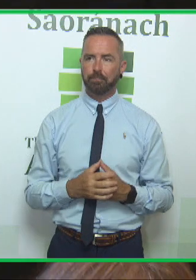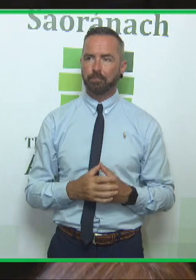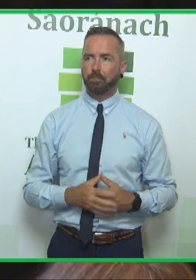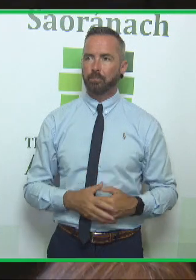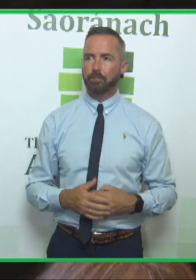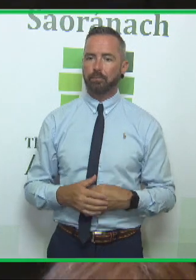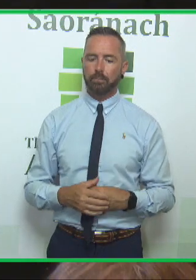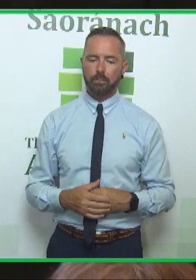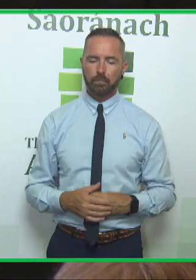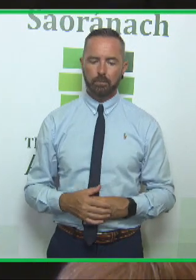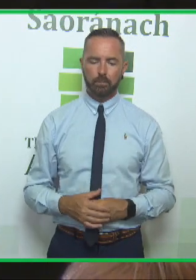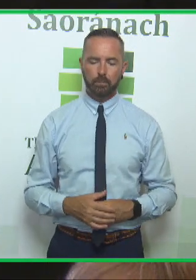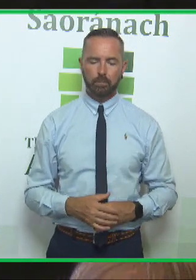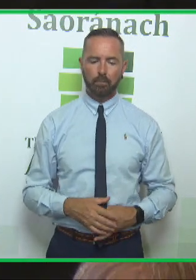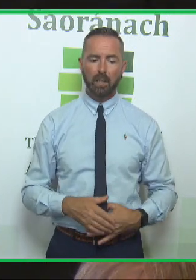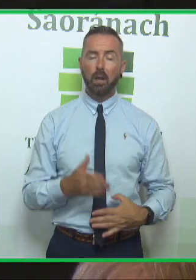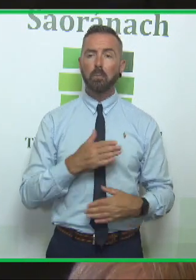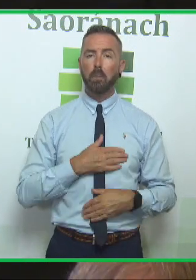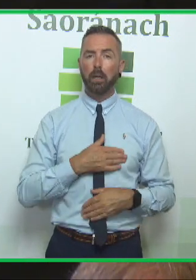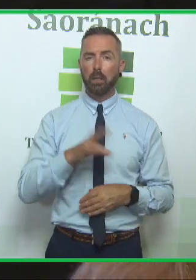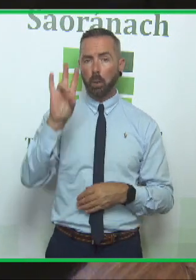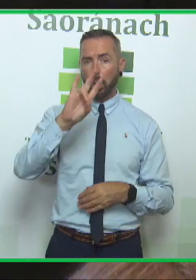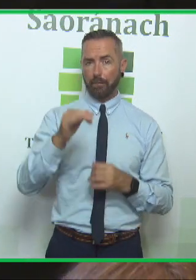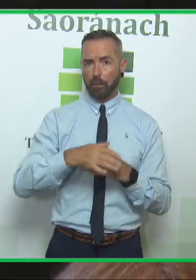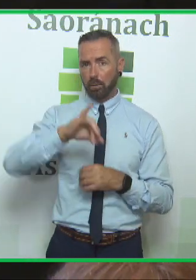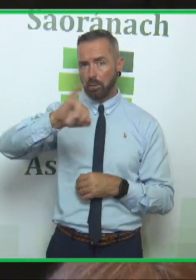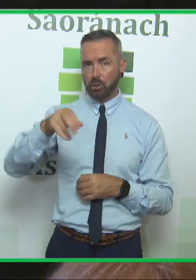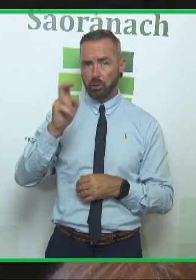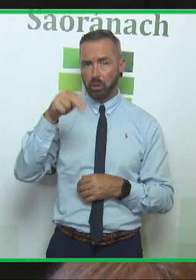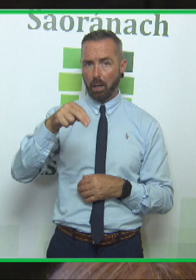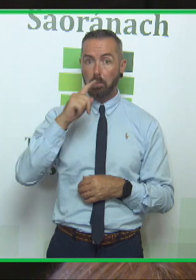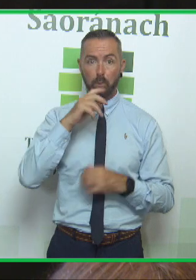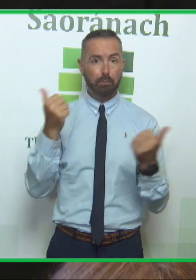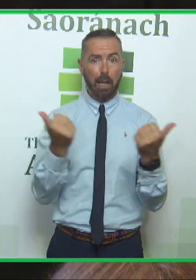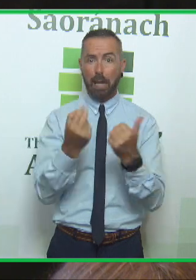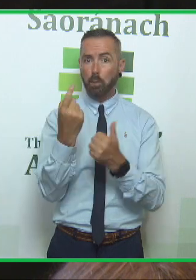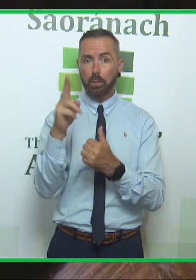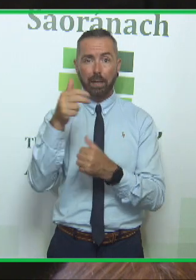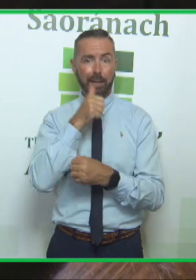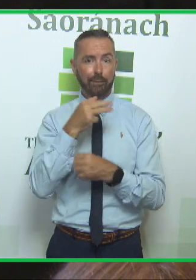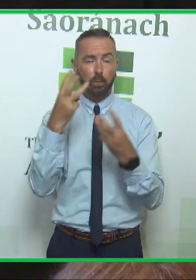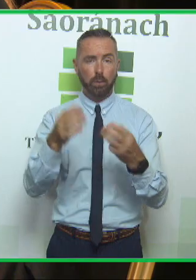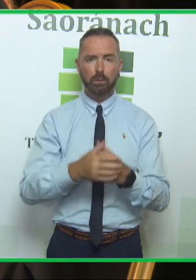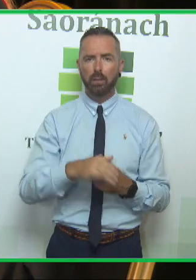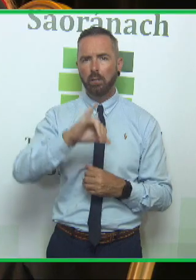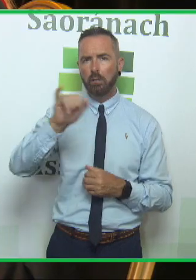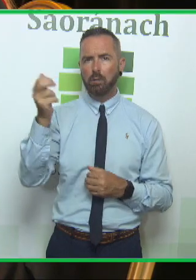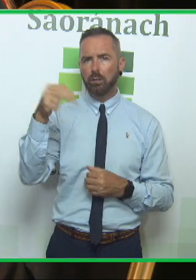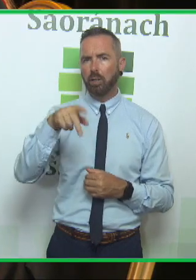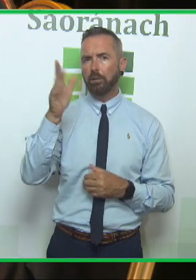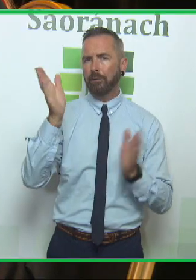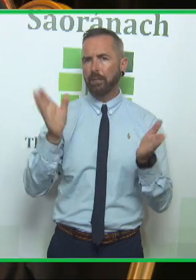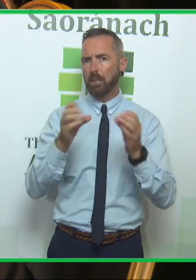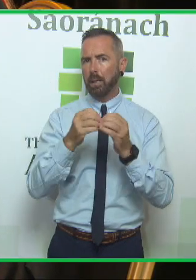Pointing correct the question at John, but anybody probably could answer it. John, you mentioned that the Department of